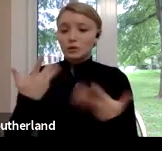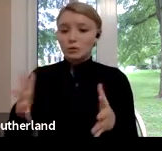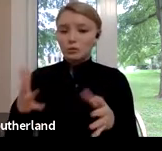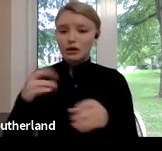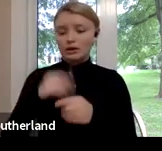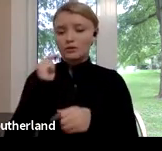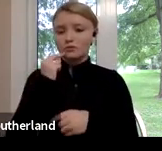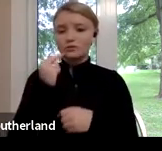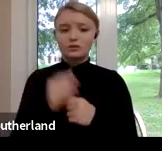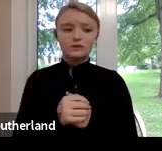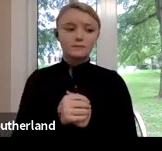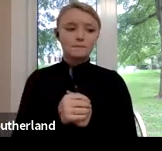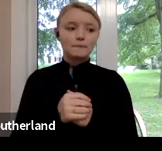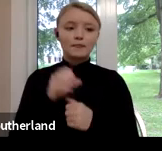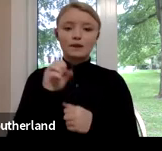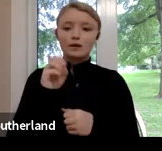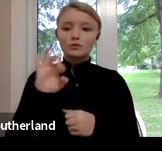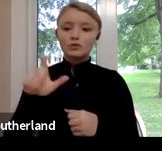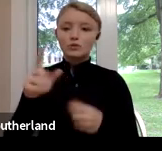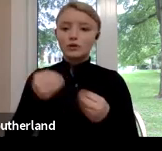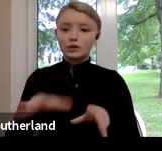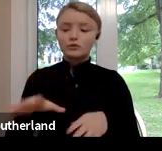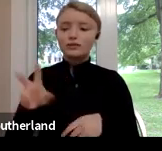The soil loses its vitamins, minerals,